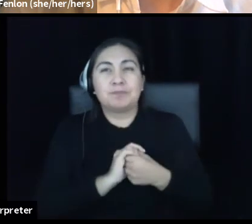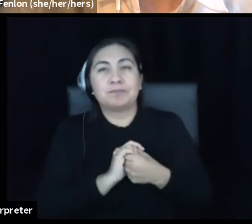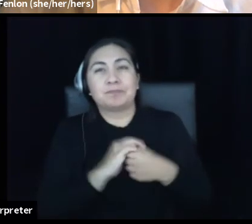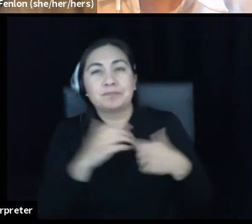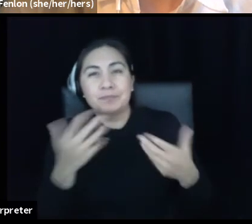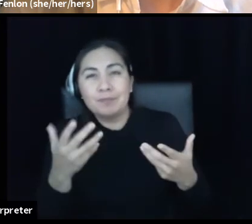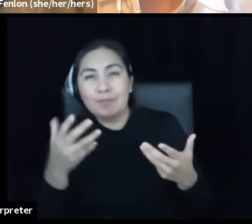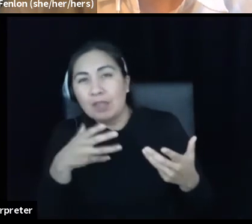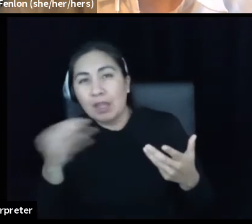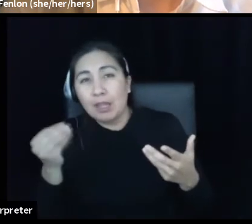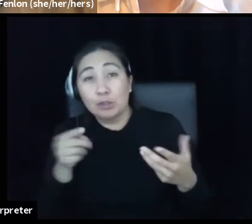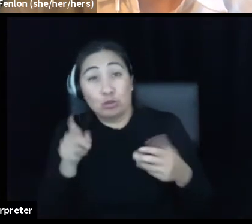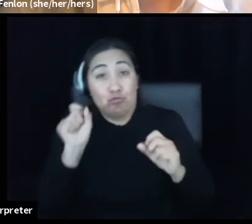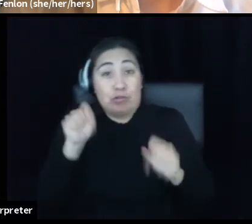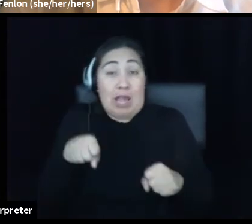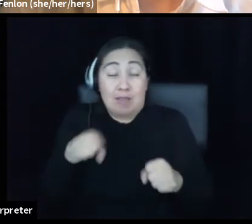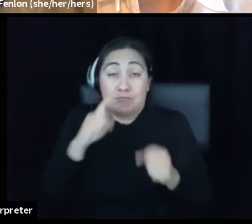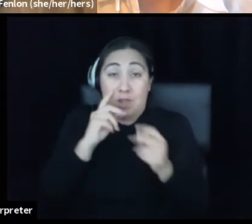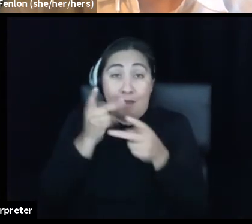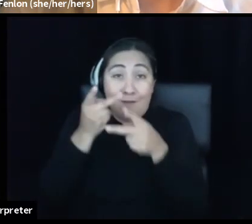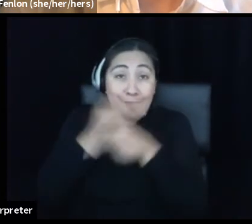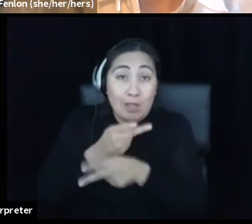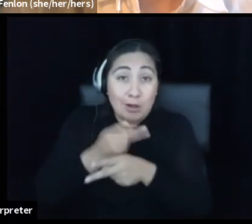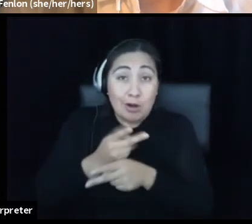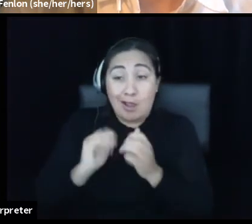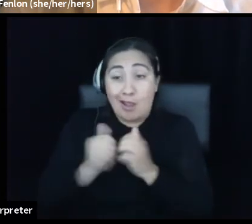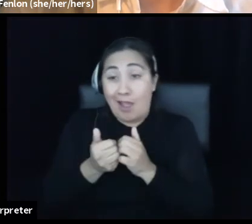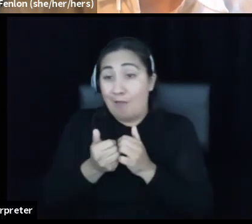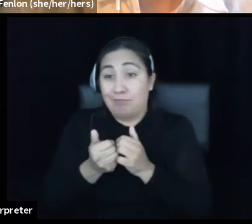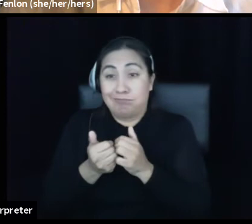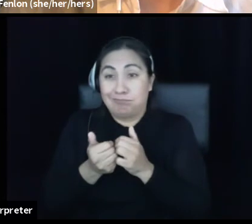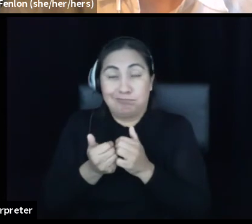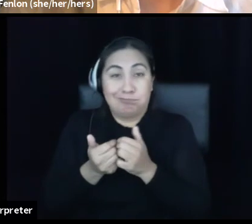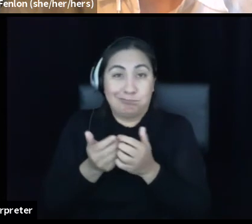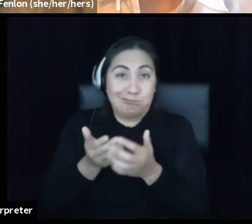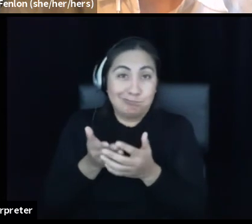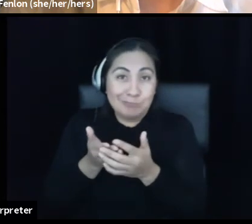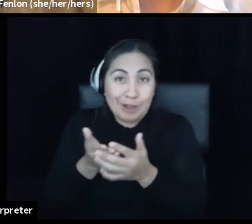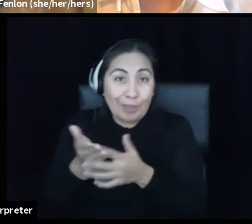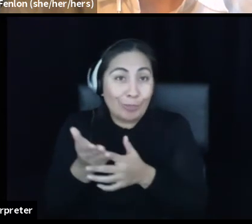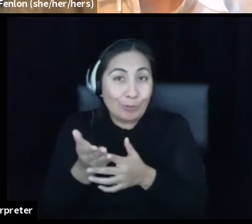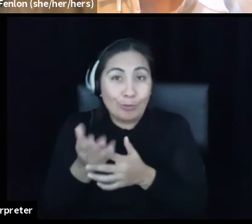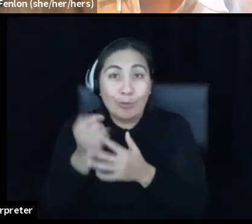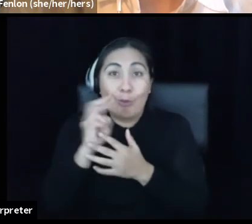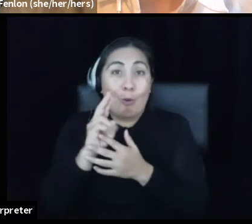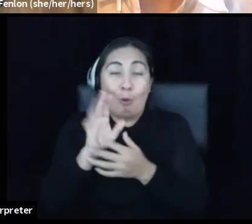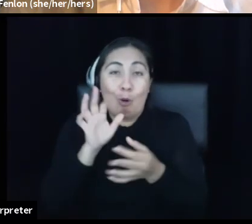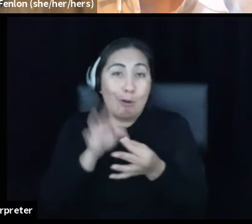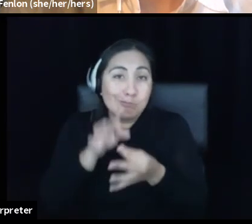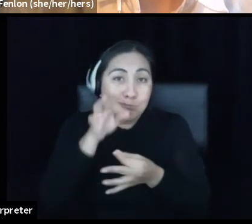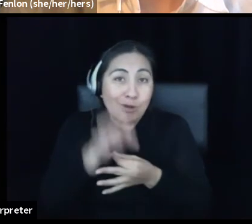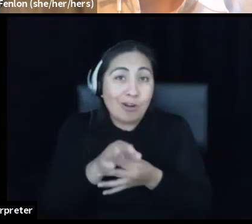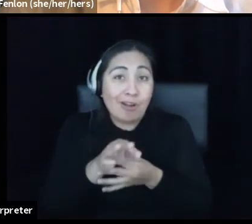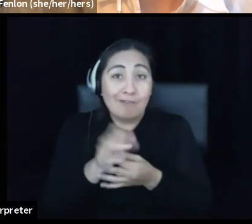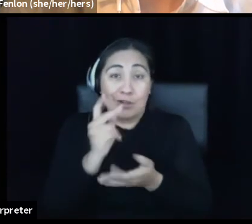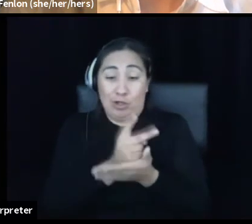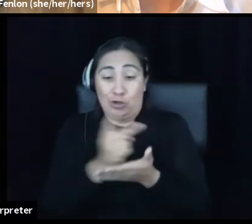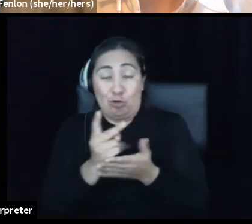and you can figure out a way to get through or to put off that 2 weeks worth of